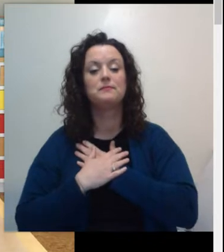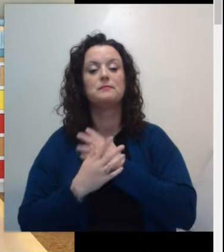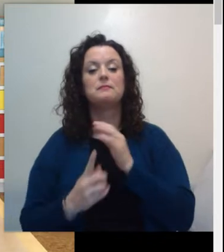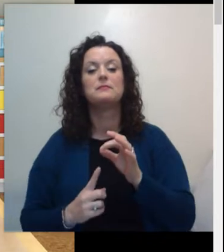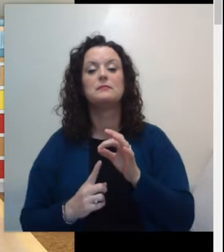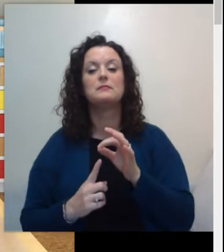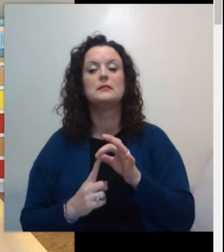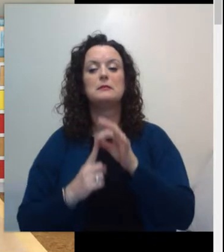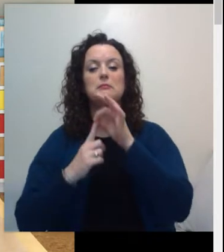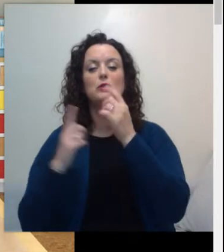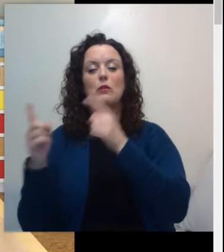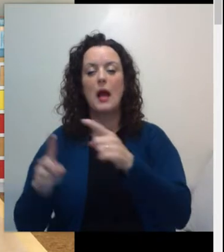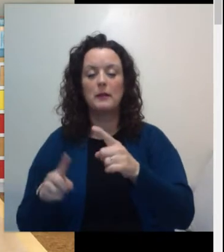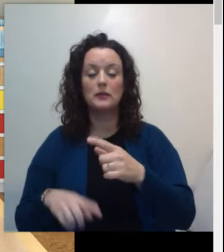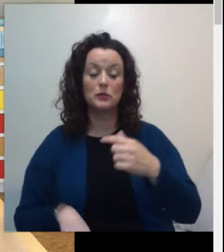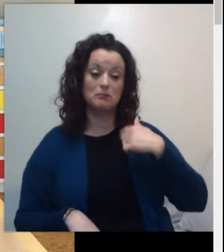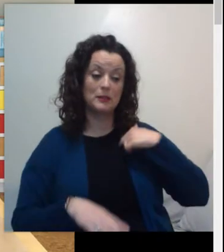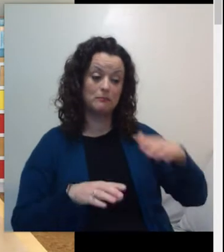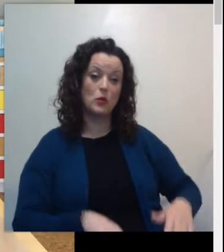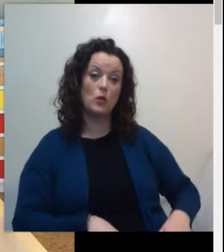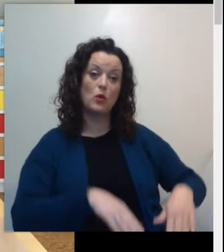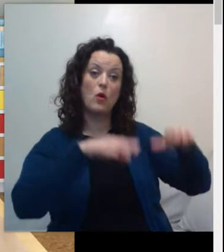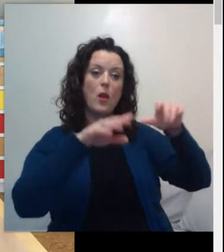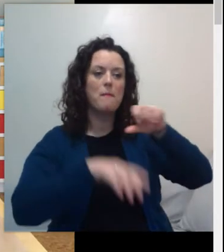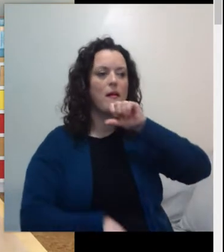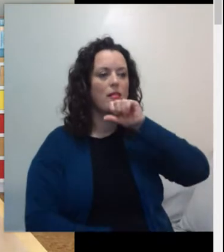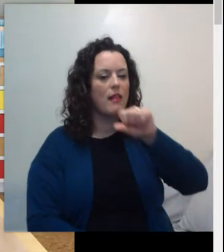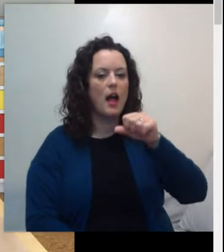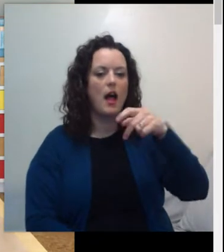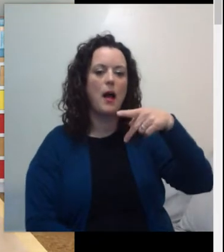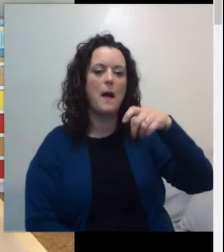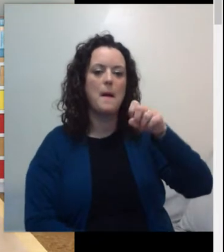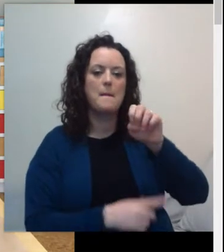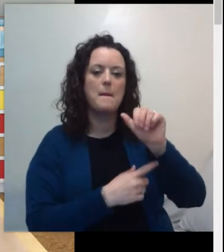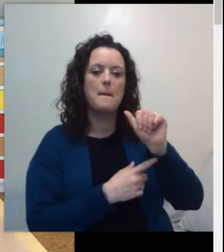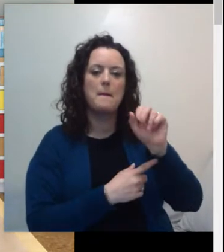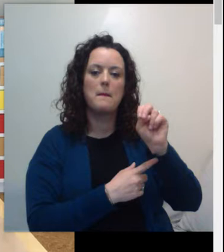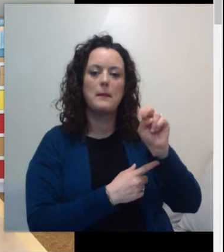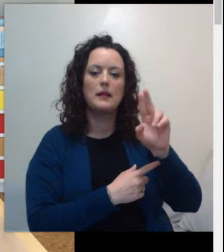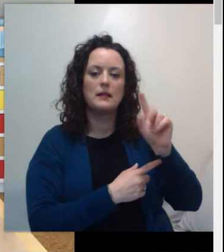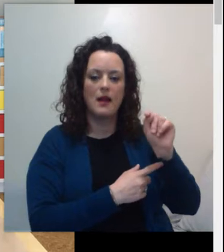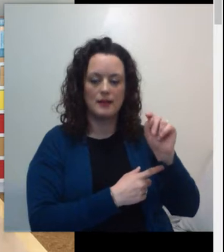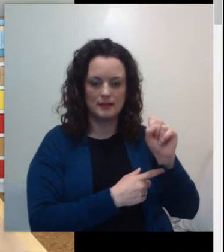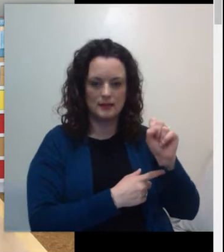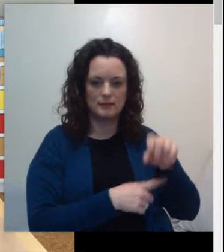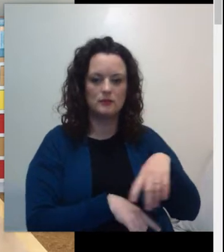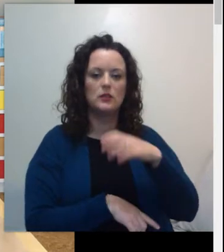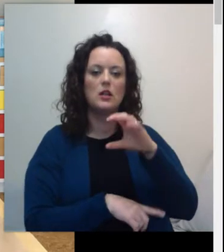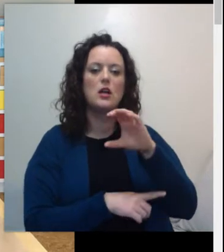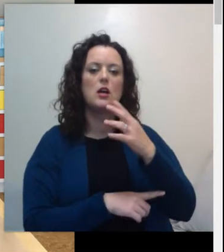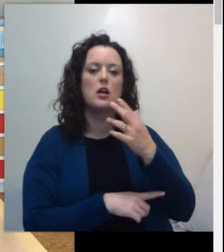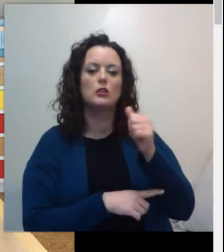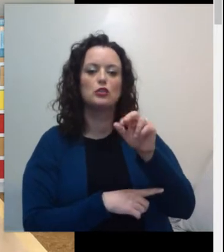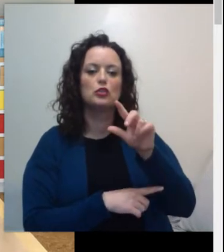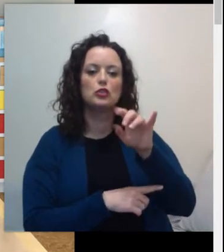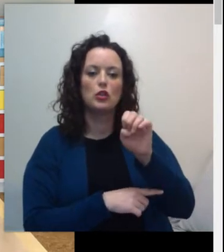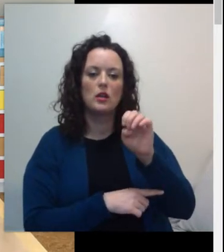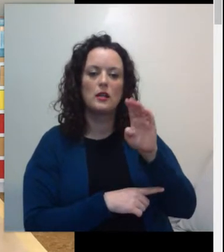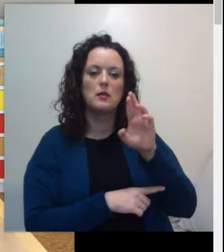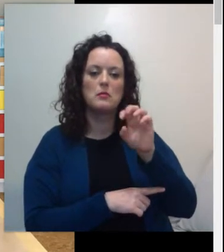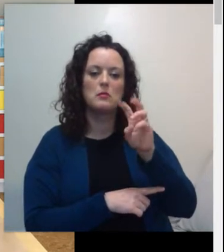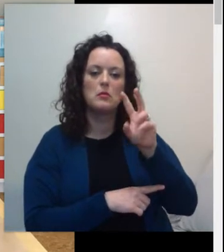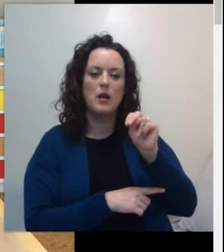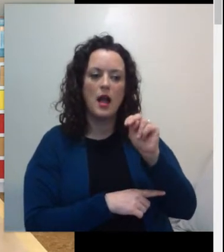I used to love Peanuts. I love Charlie Brown and Snoopy. I love them so much. And I never got to meet Mr.